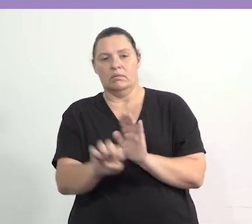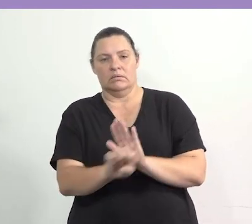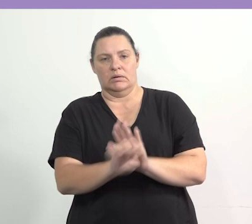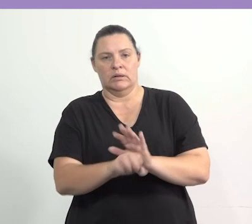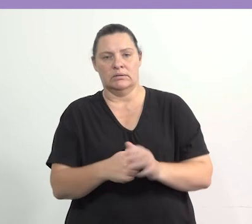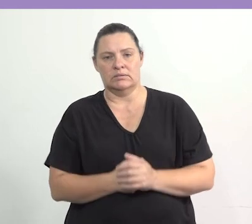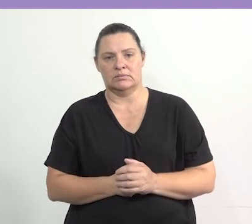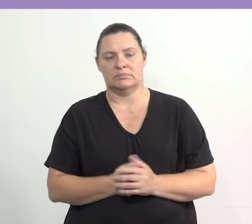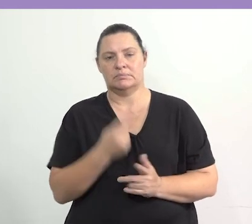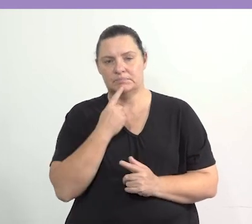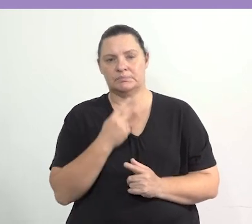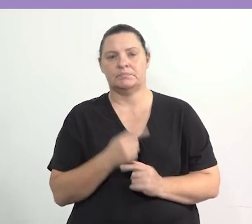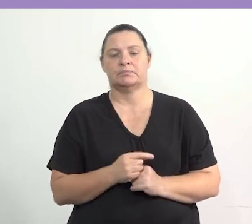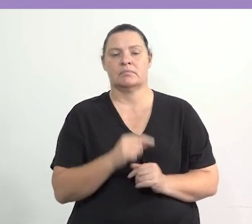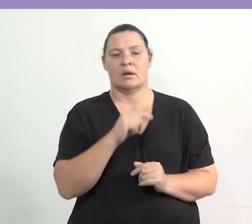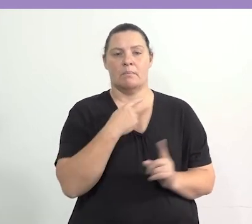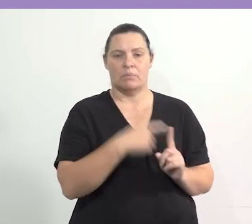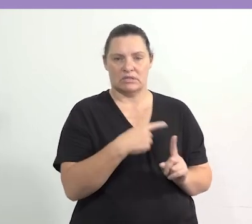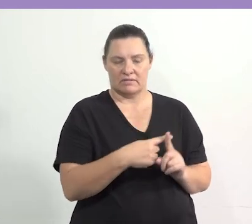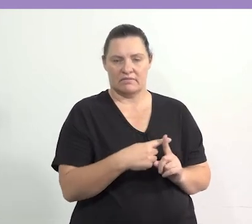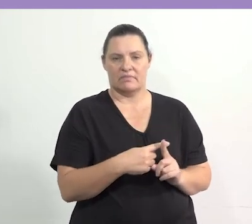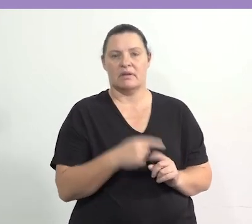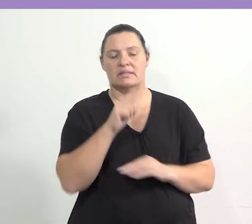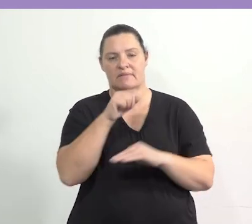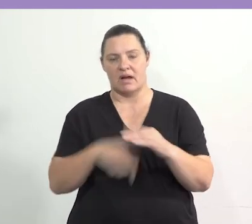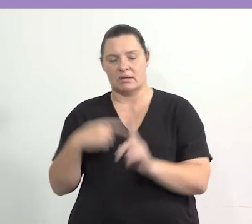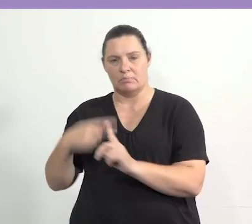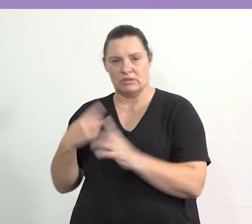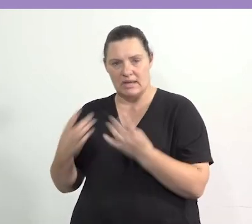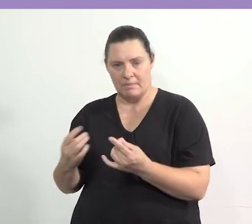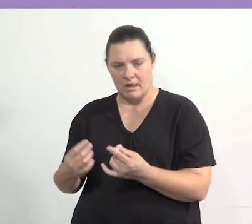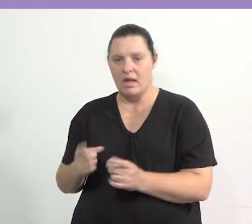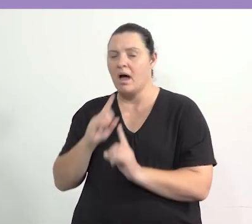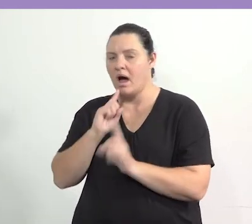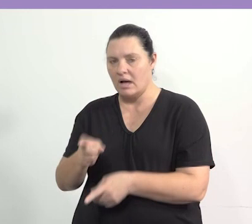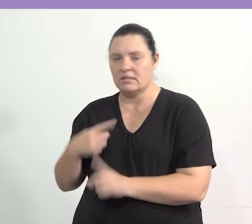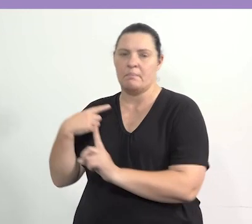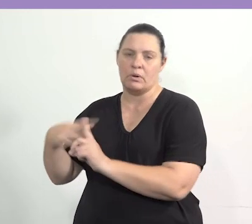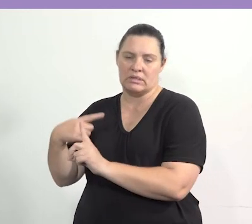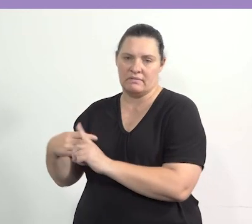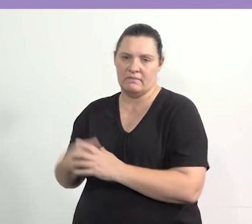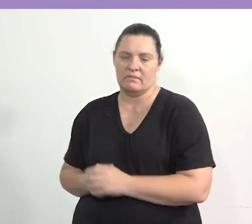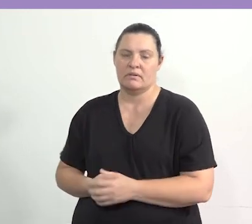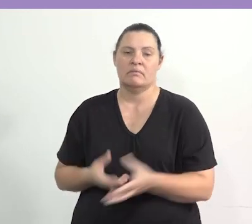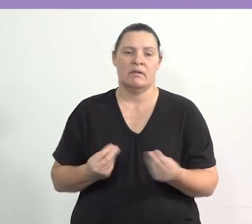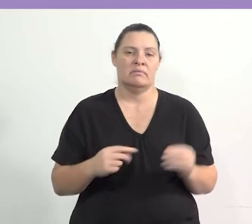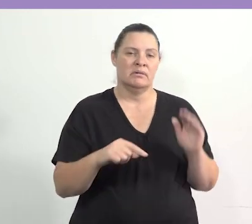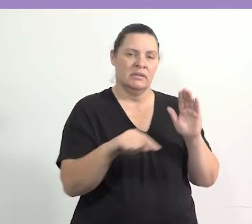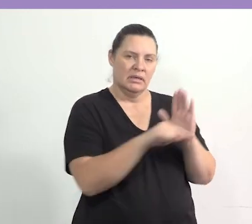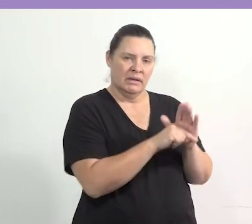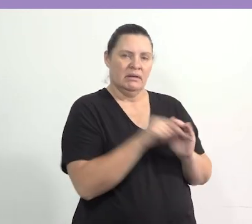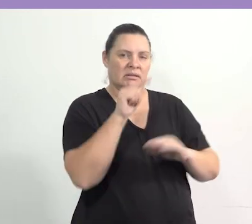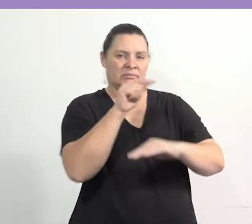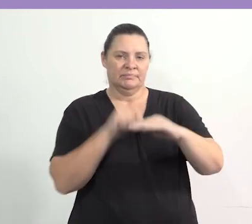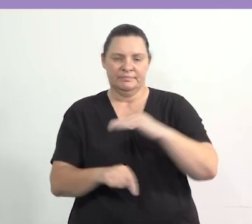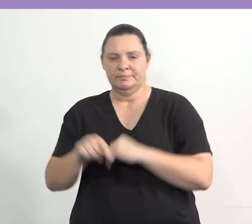some examples here. If I am dividing a positive number with a positive number, my answer will be positive. And if I am